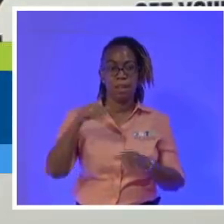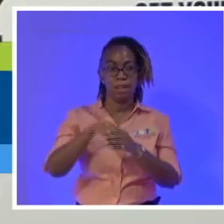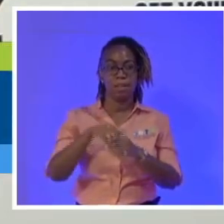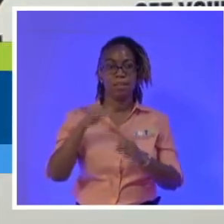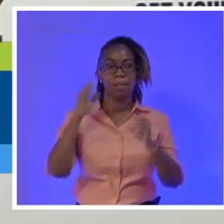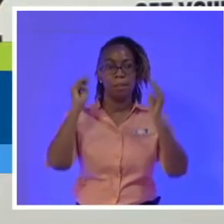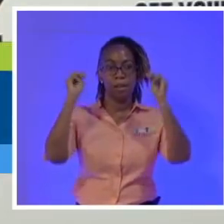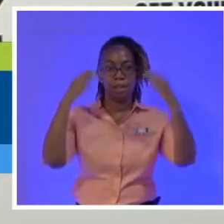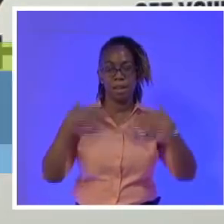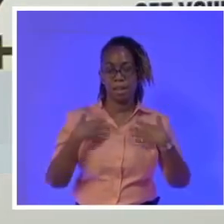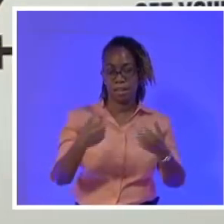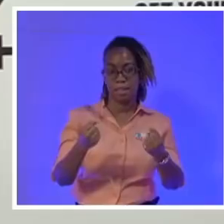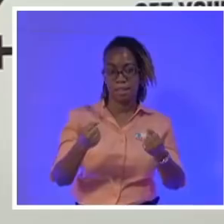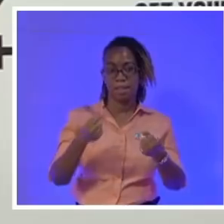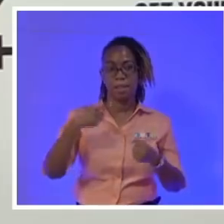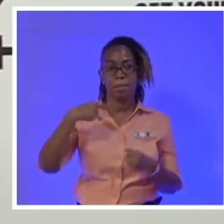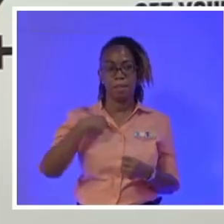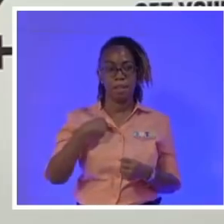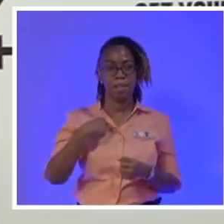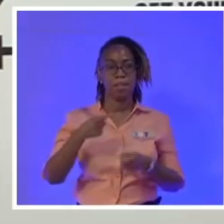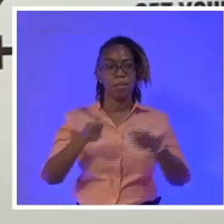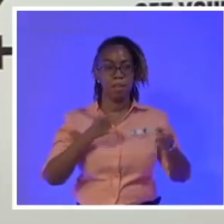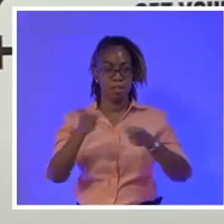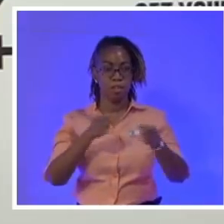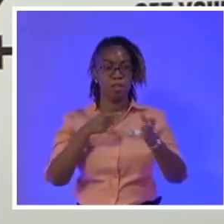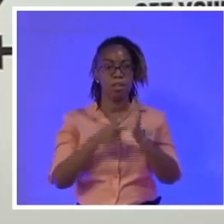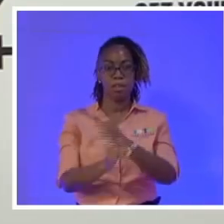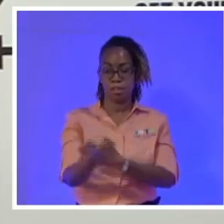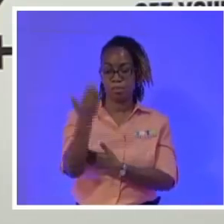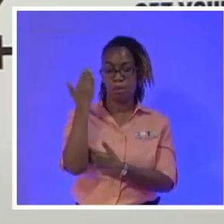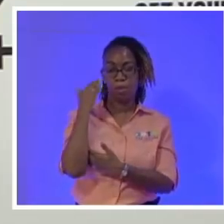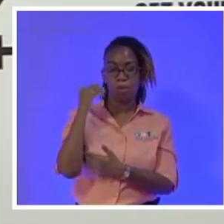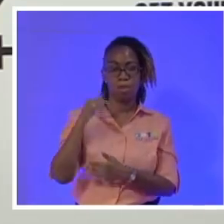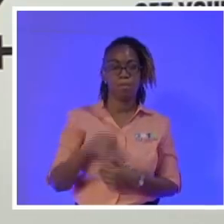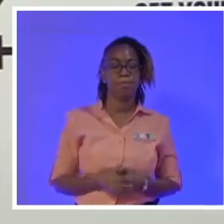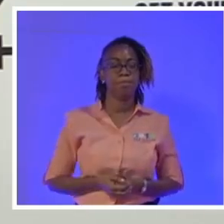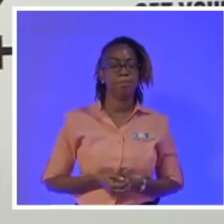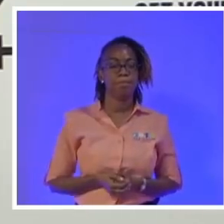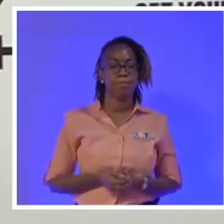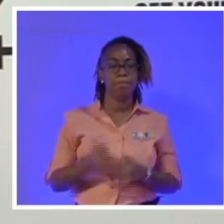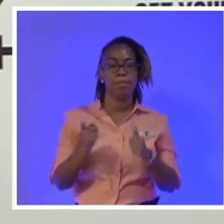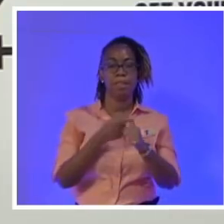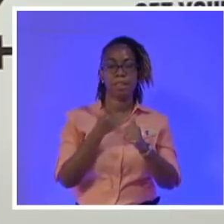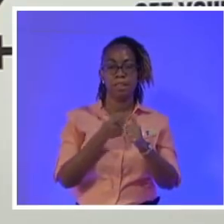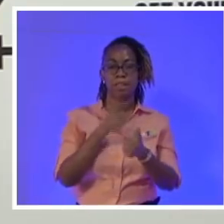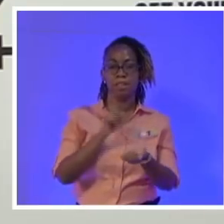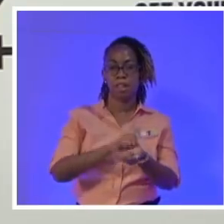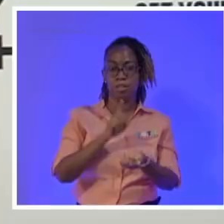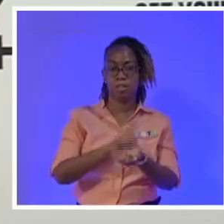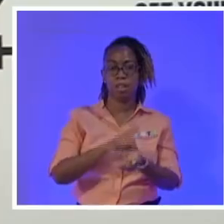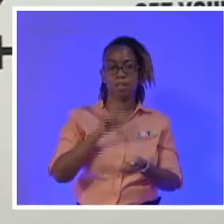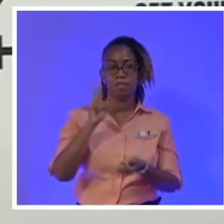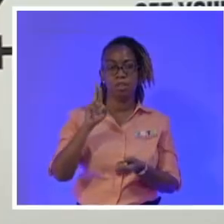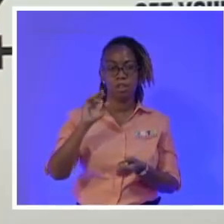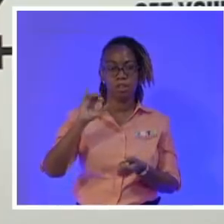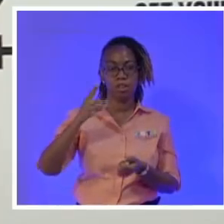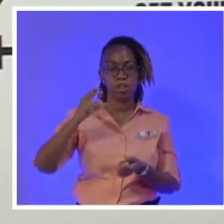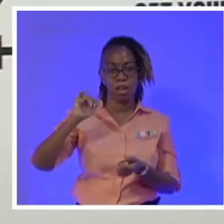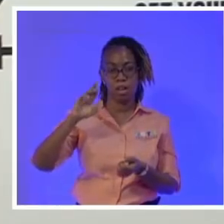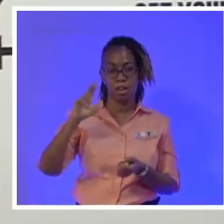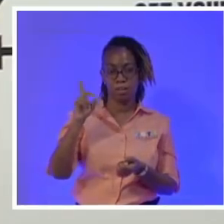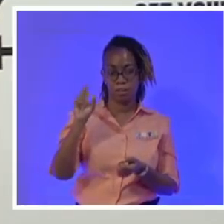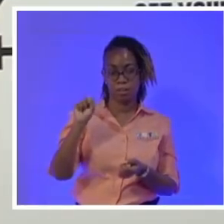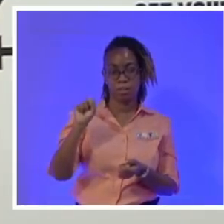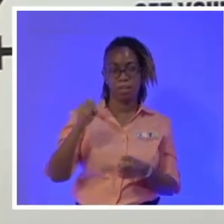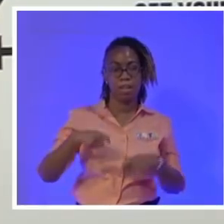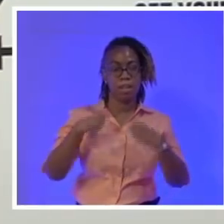of Health and the moderator for this morning's update. Dr. Richards will begin with the latest clinical update